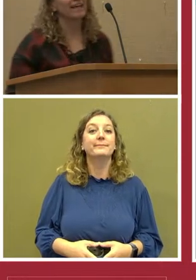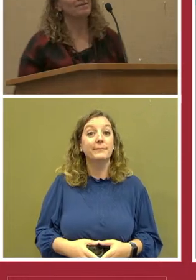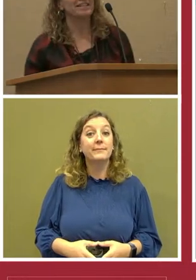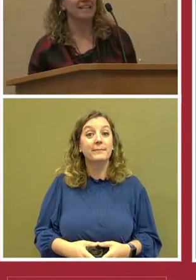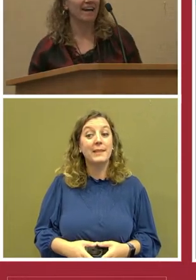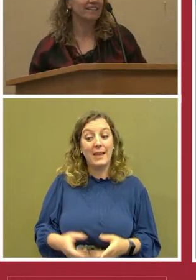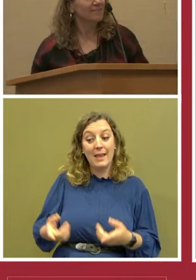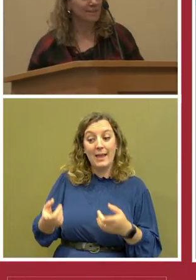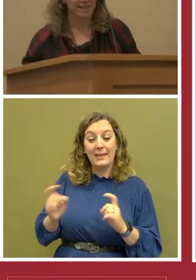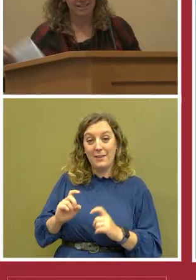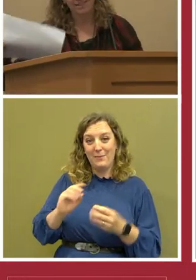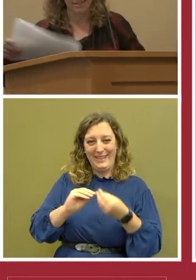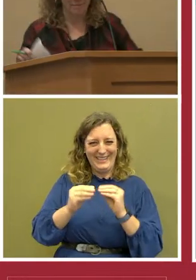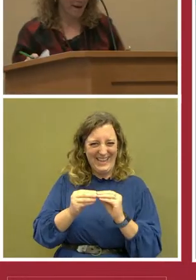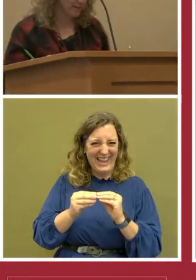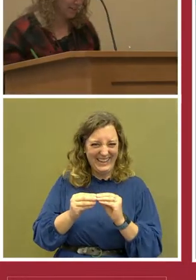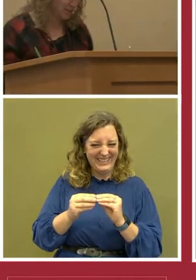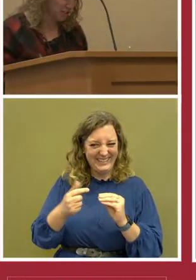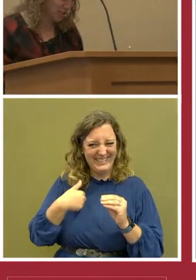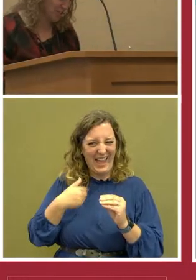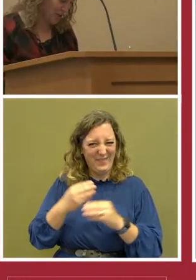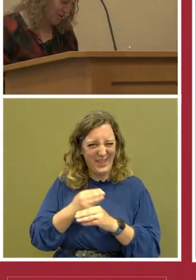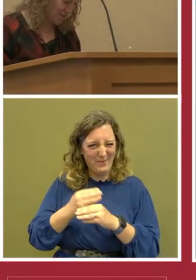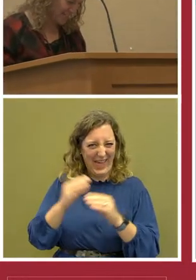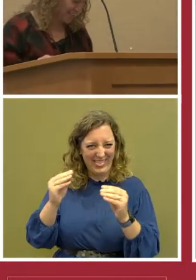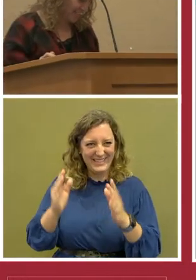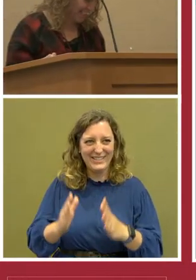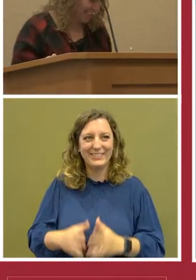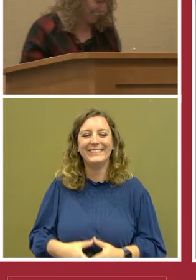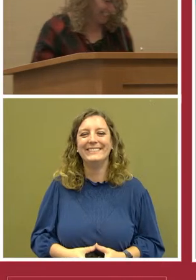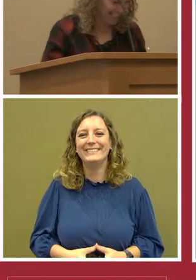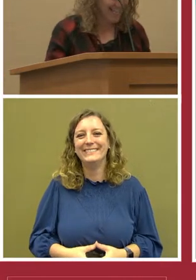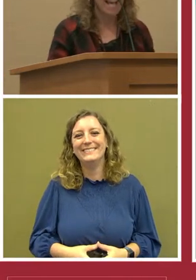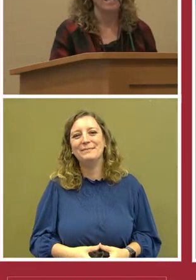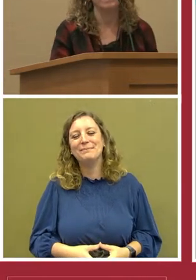So they gave me the data because I'm a math teacher, so.